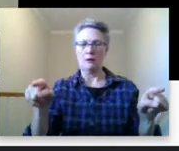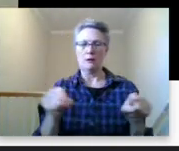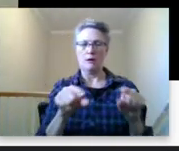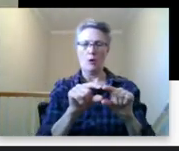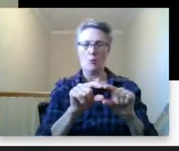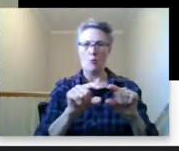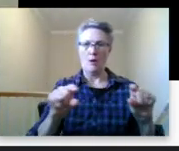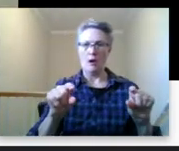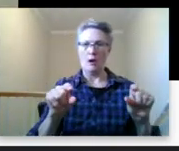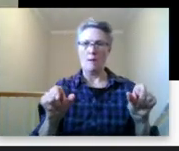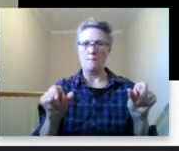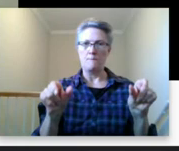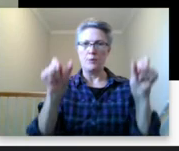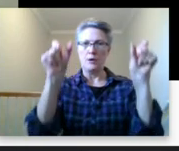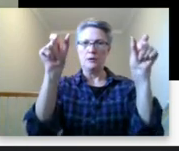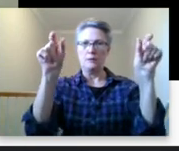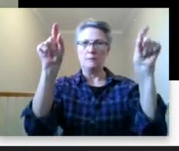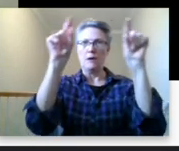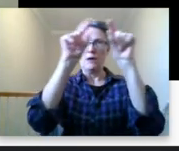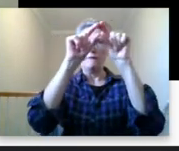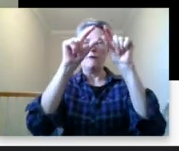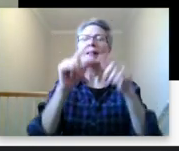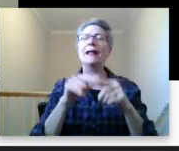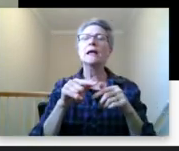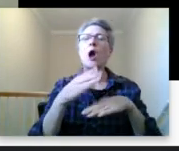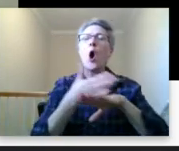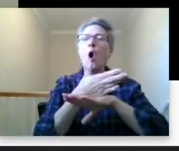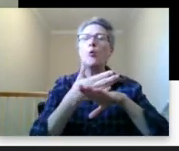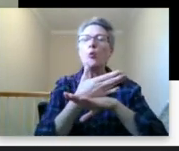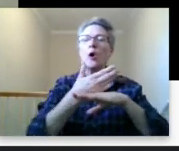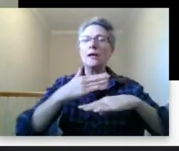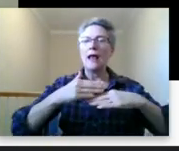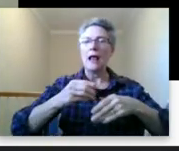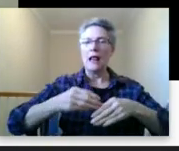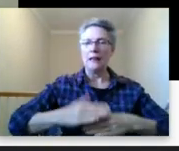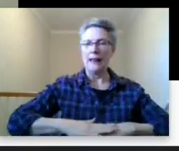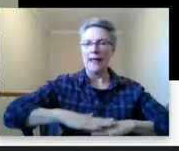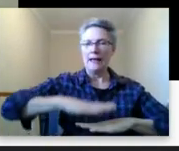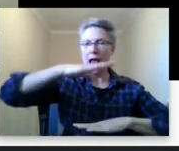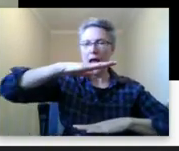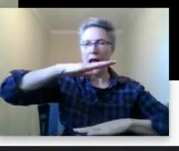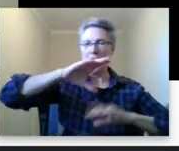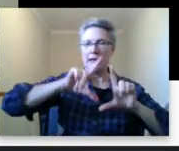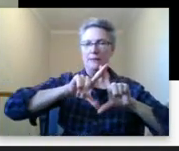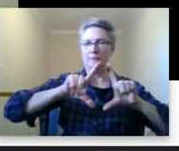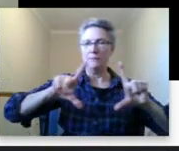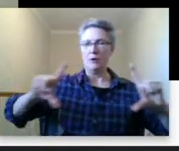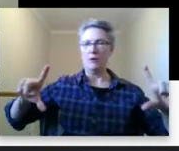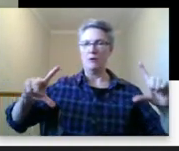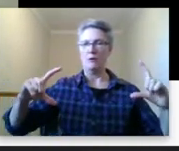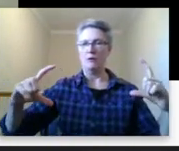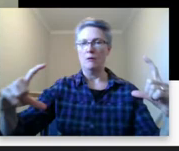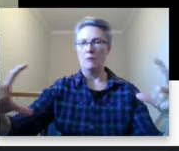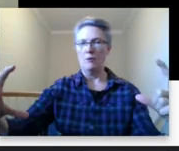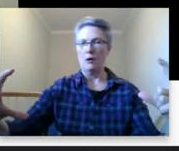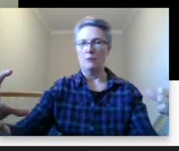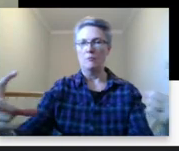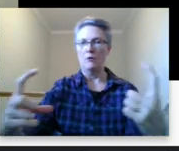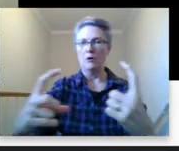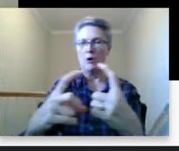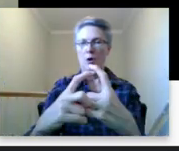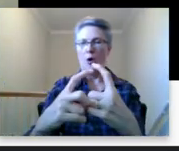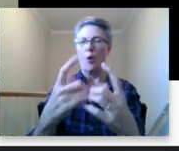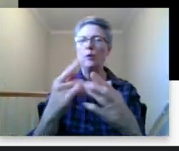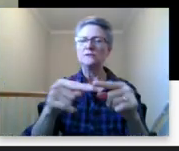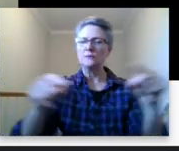I want to build up a wooden kind of ledge around my garden. What is the total perimeter